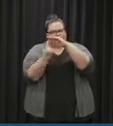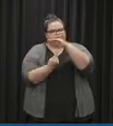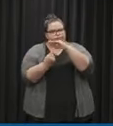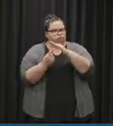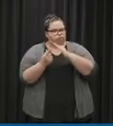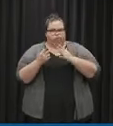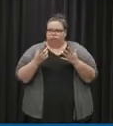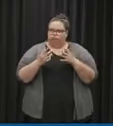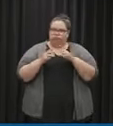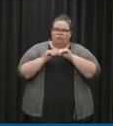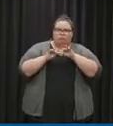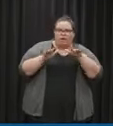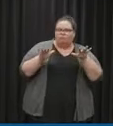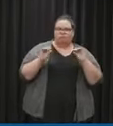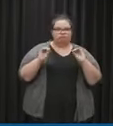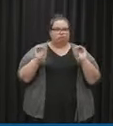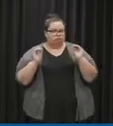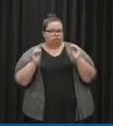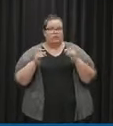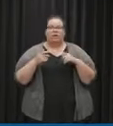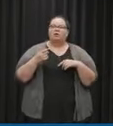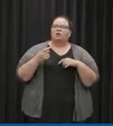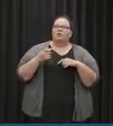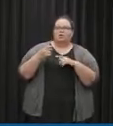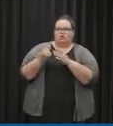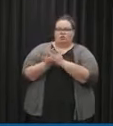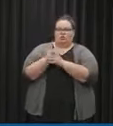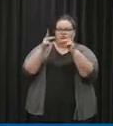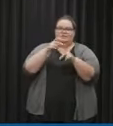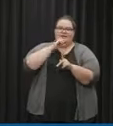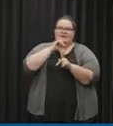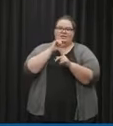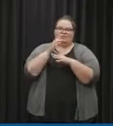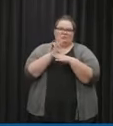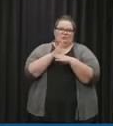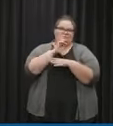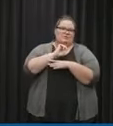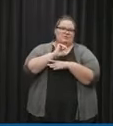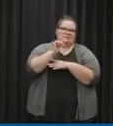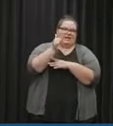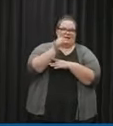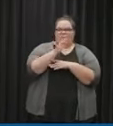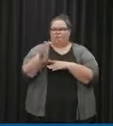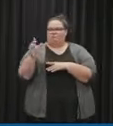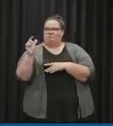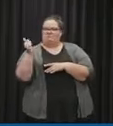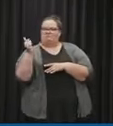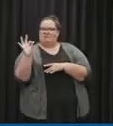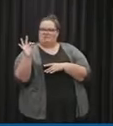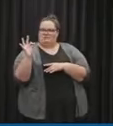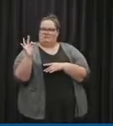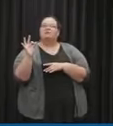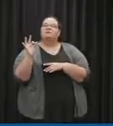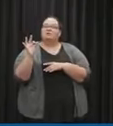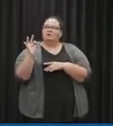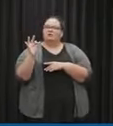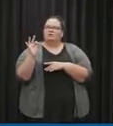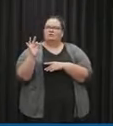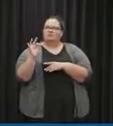self-isolating at the moment. And this new case is an individual between 10 and 19. So again, this is